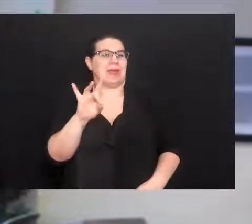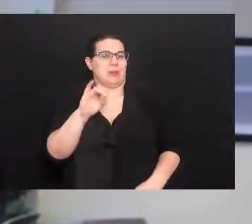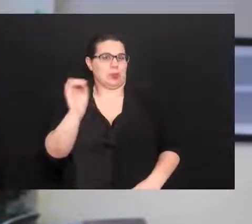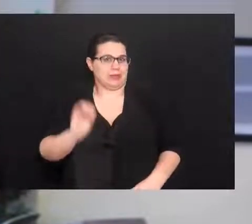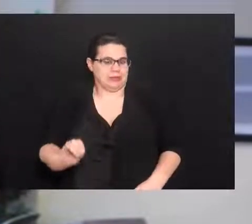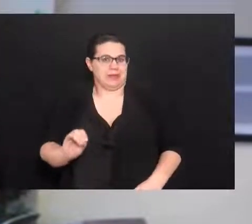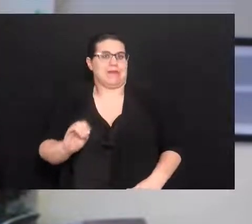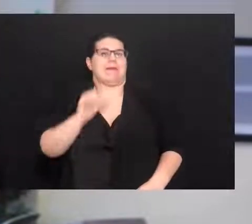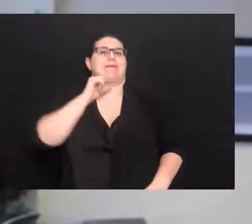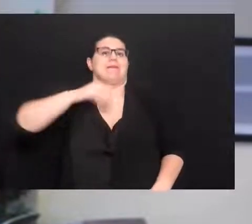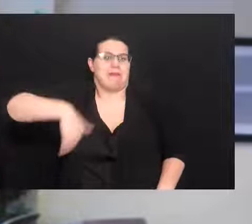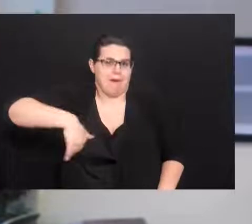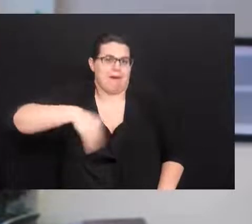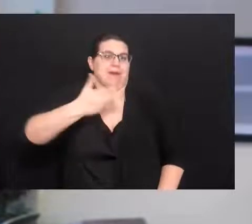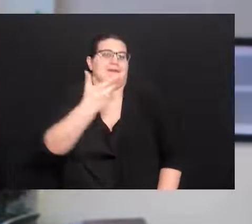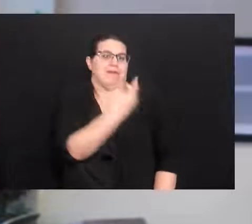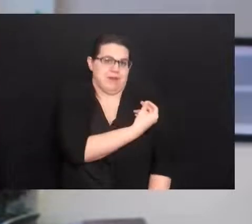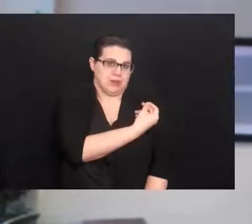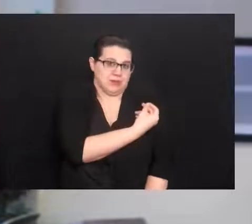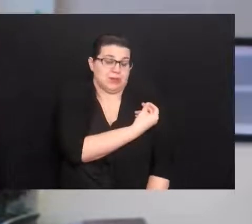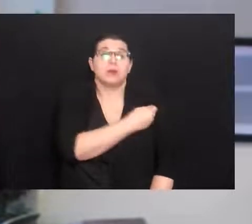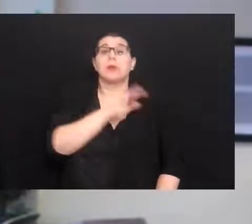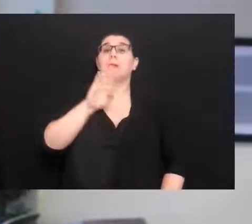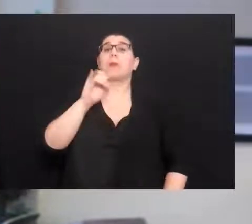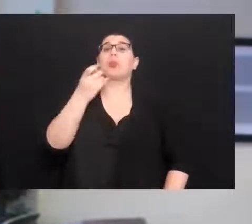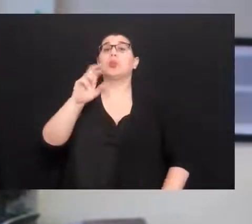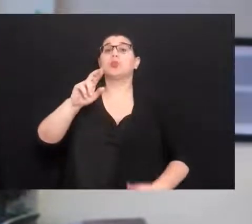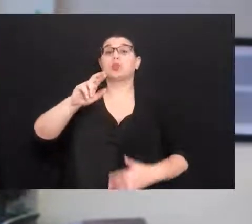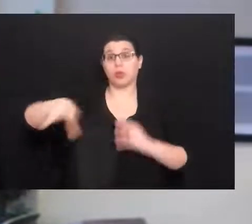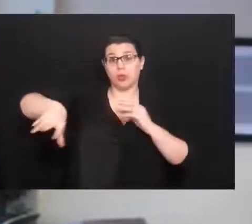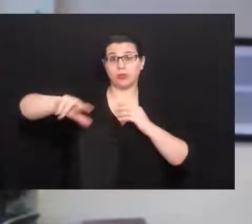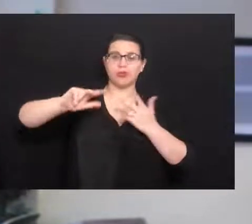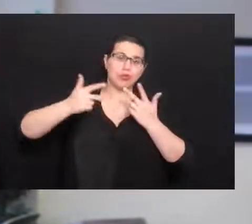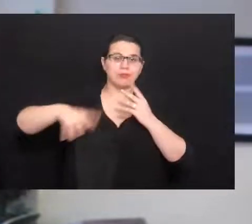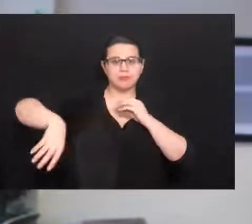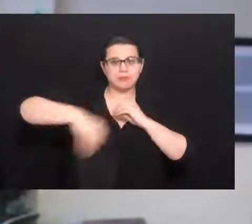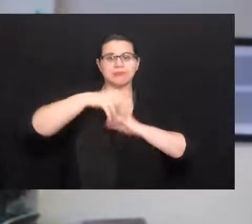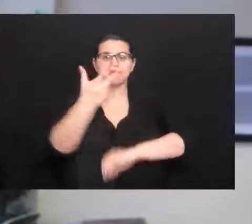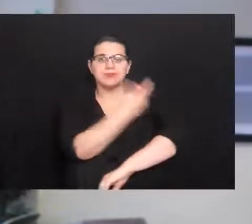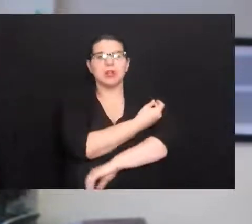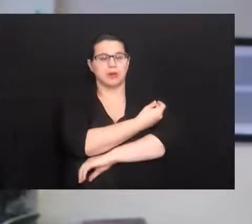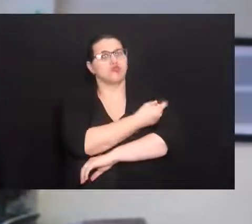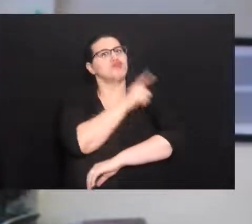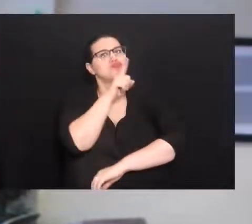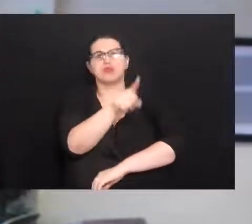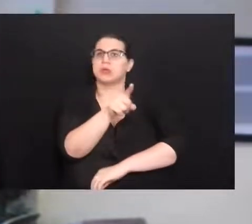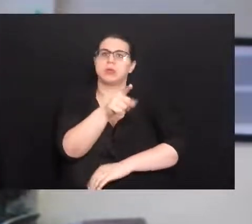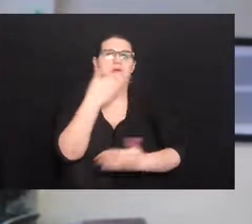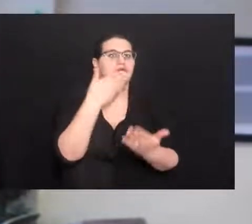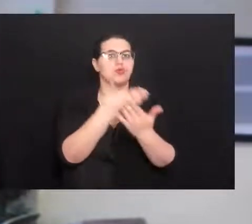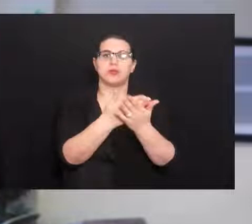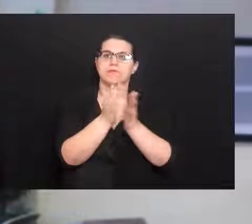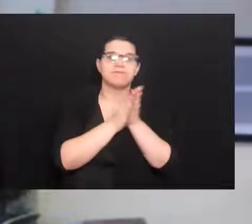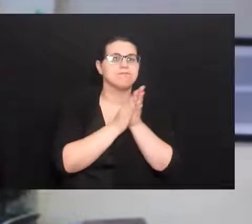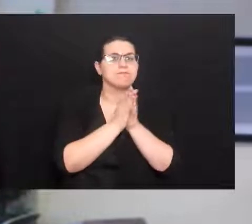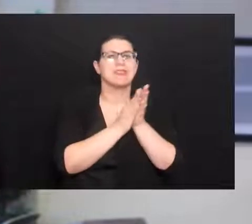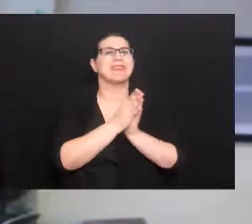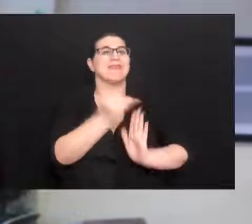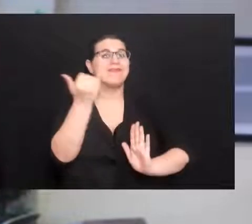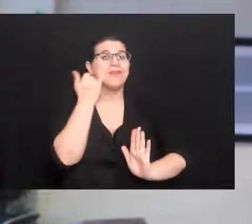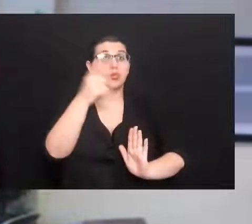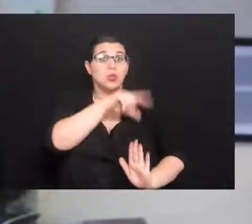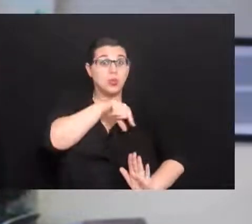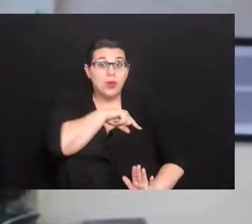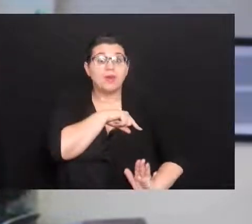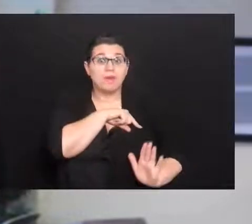work really well. And as the governor said, really important for us to target people that are eligible for the